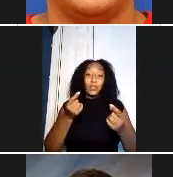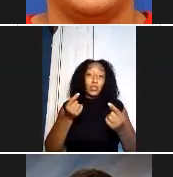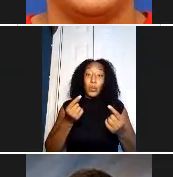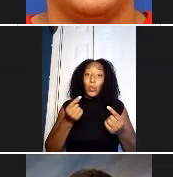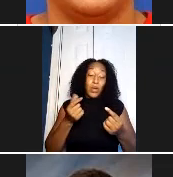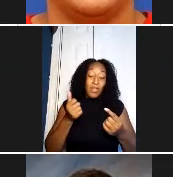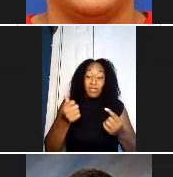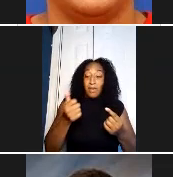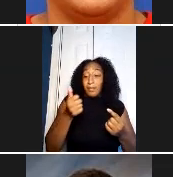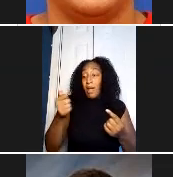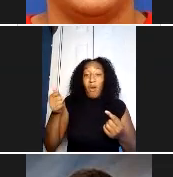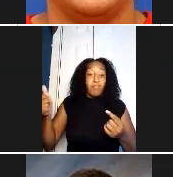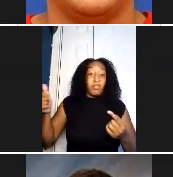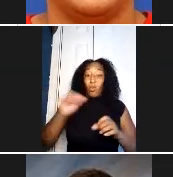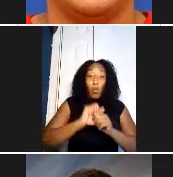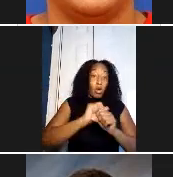So,